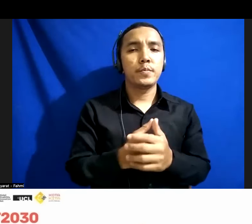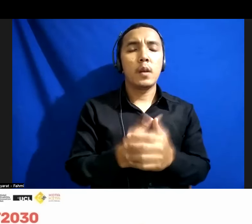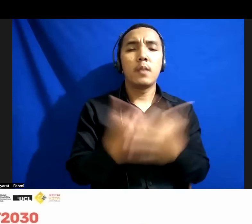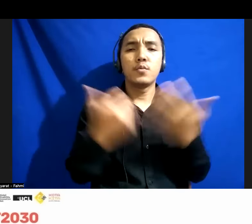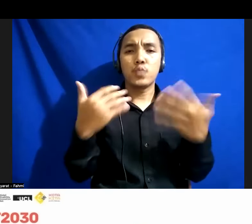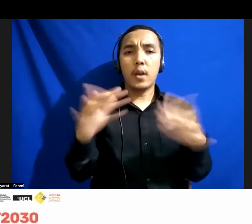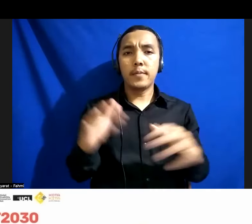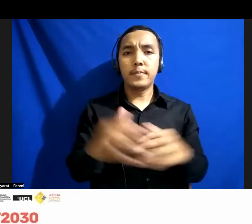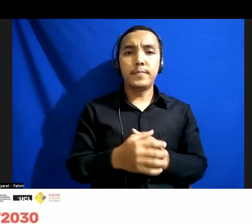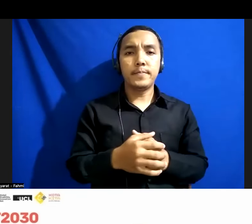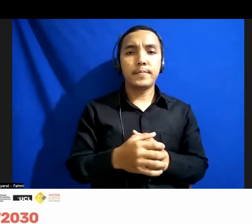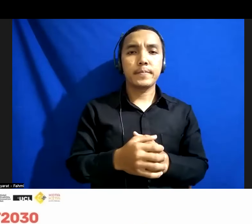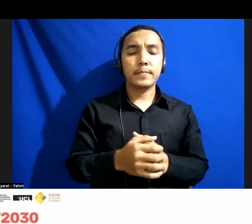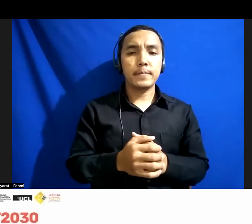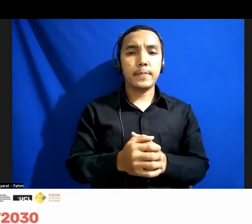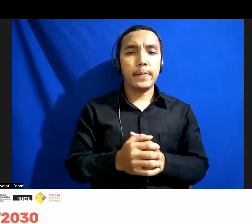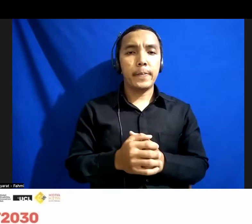could